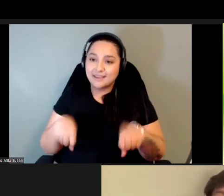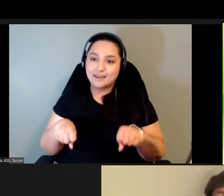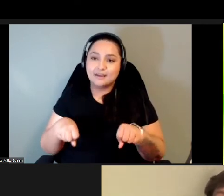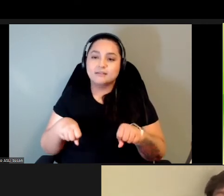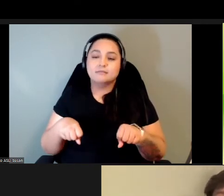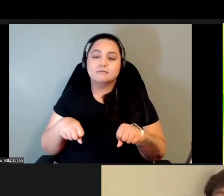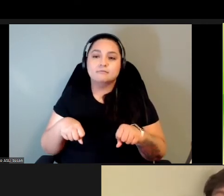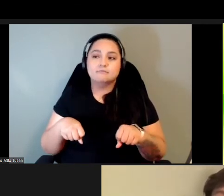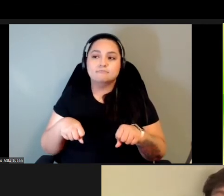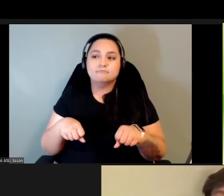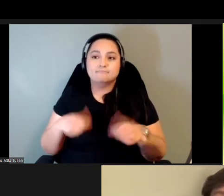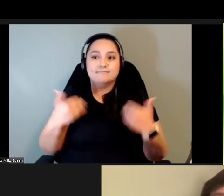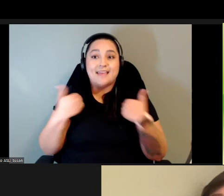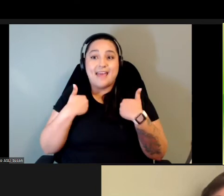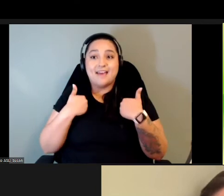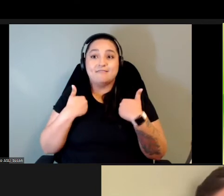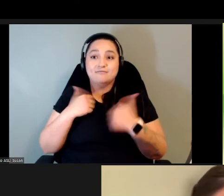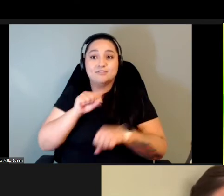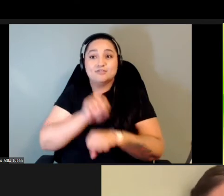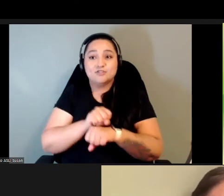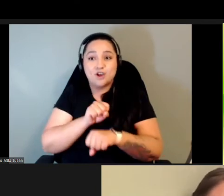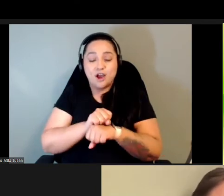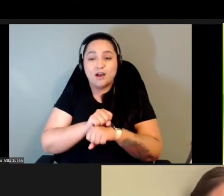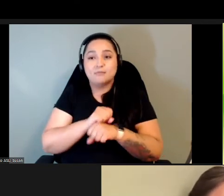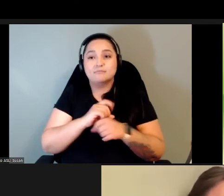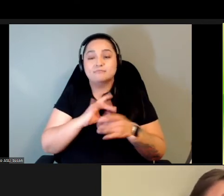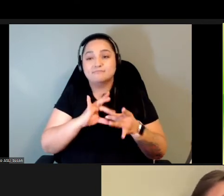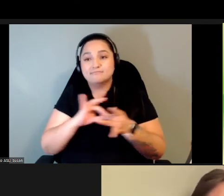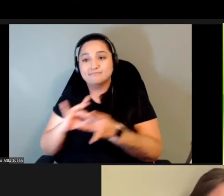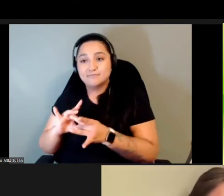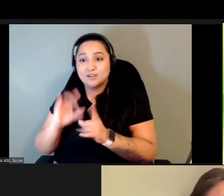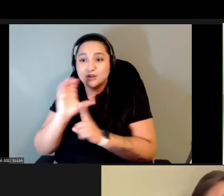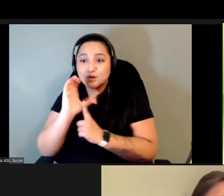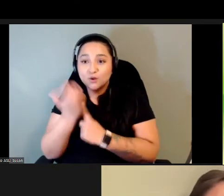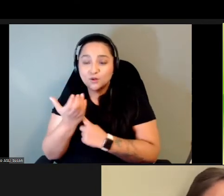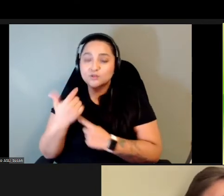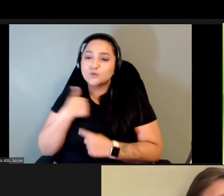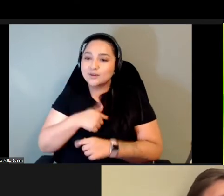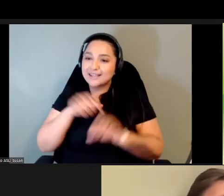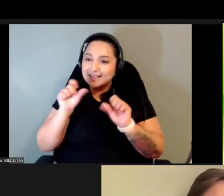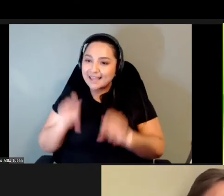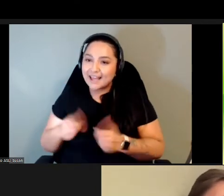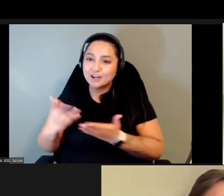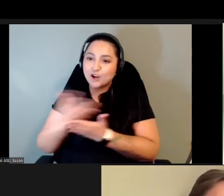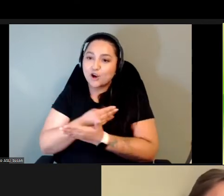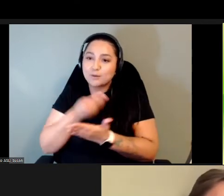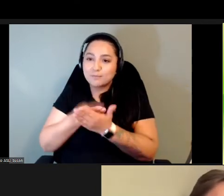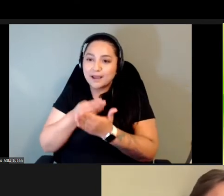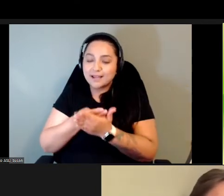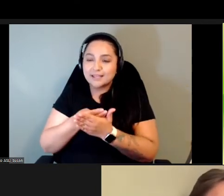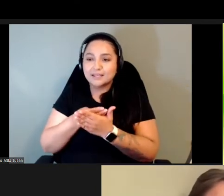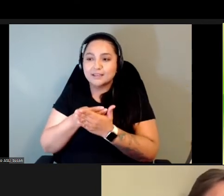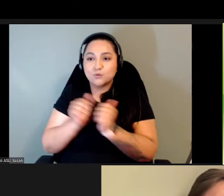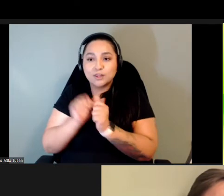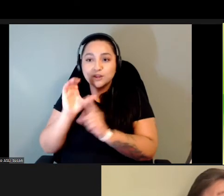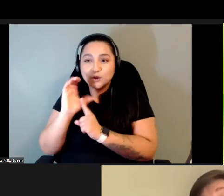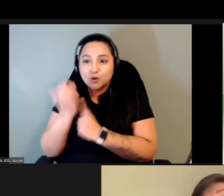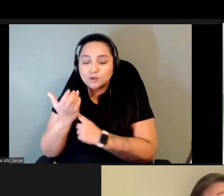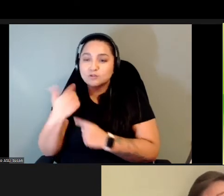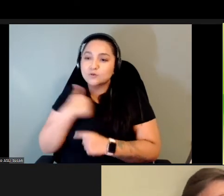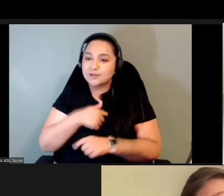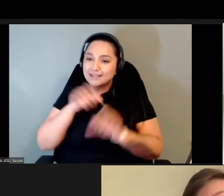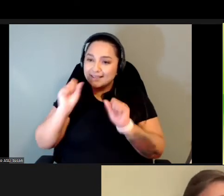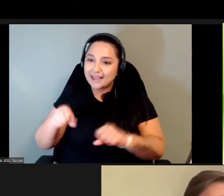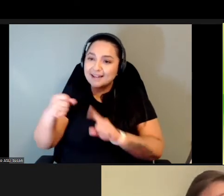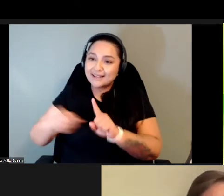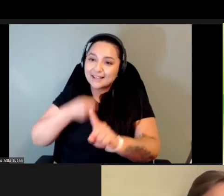jobs in culture, that we can make a living in culture, that we can make social impact, we can make economical, environmental impact,